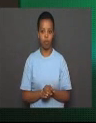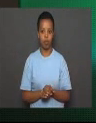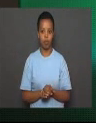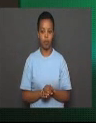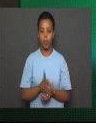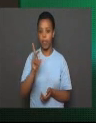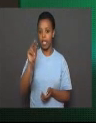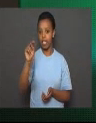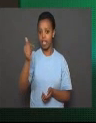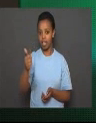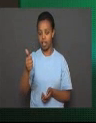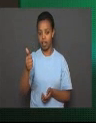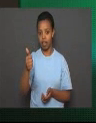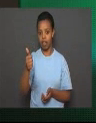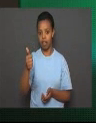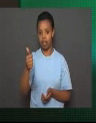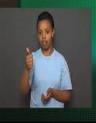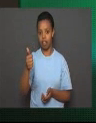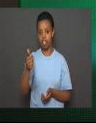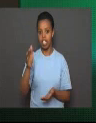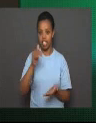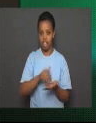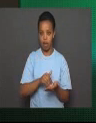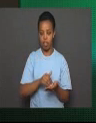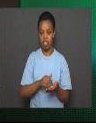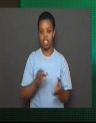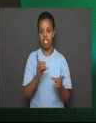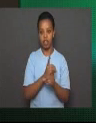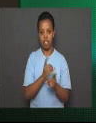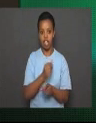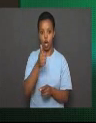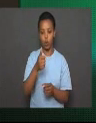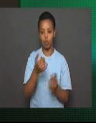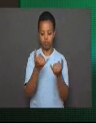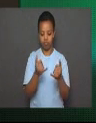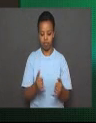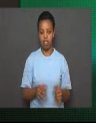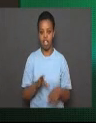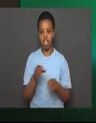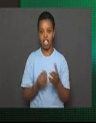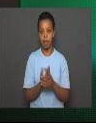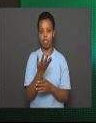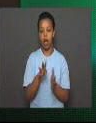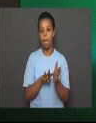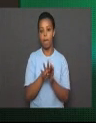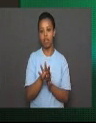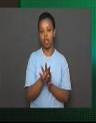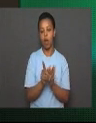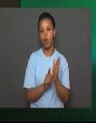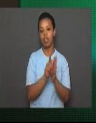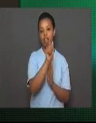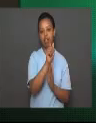The DNA will replicate, and the bacteria will develop and